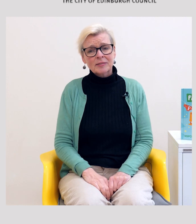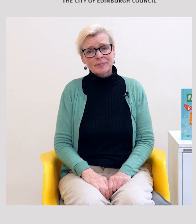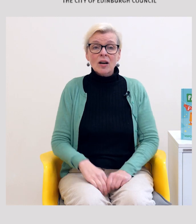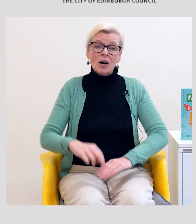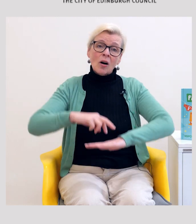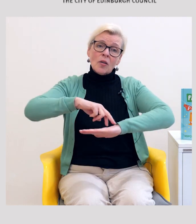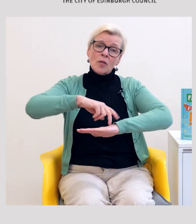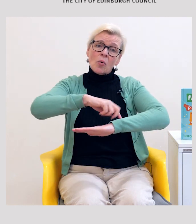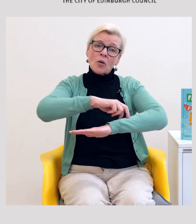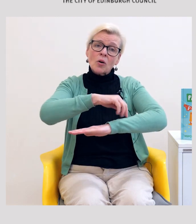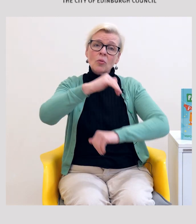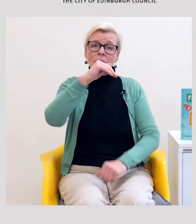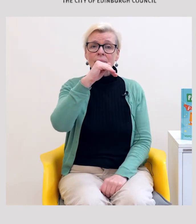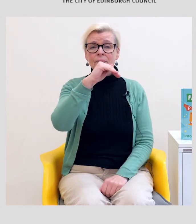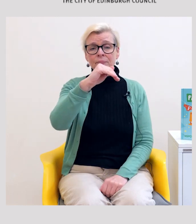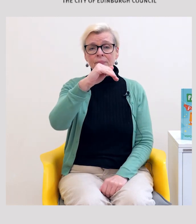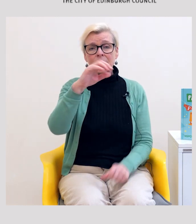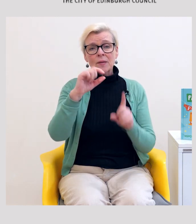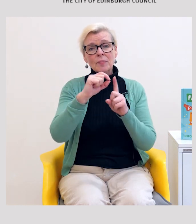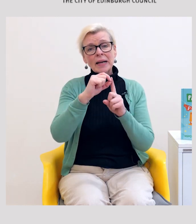soaked. On the walk home,